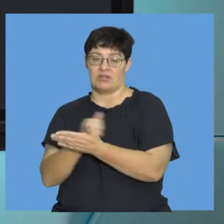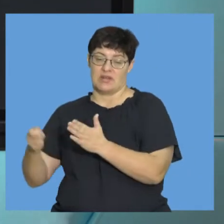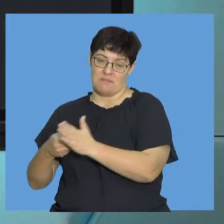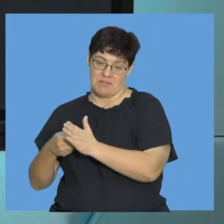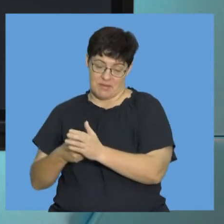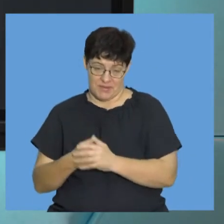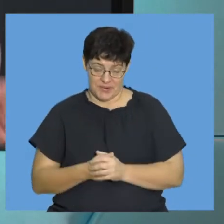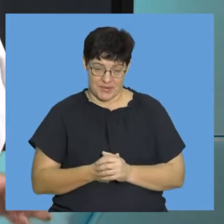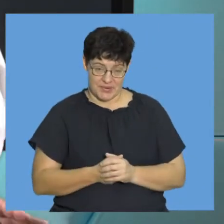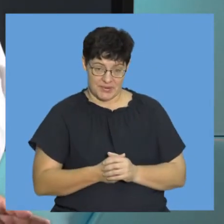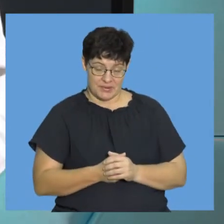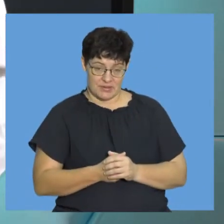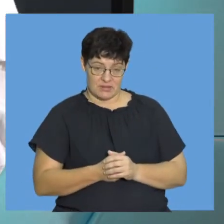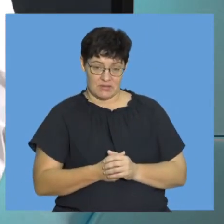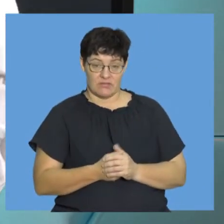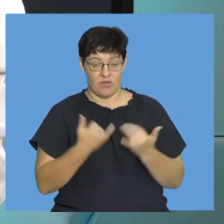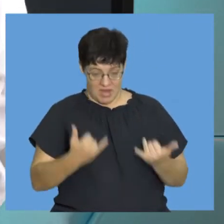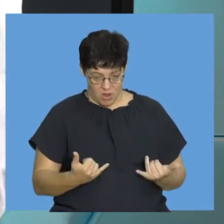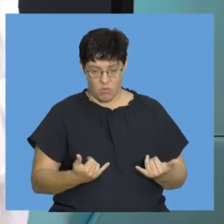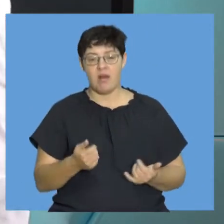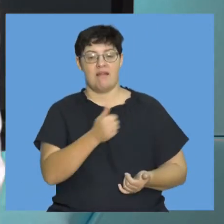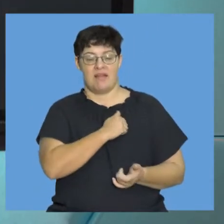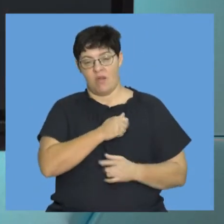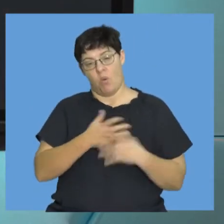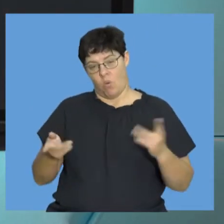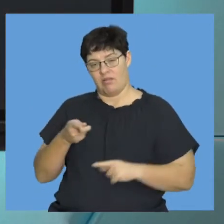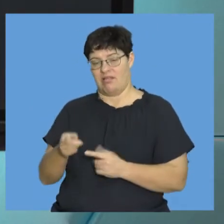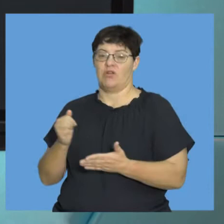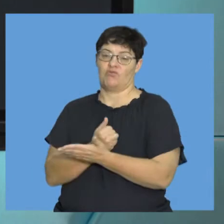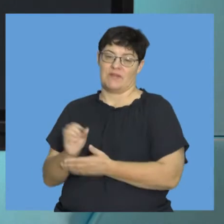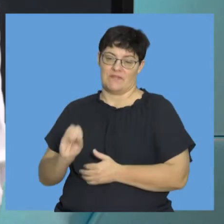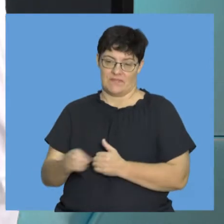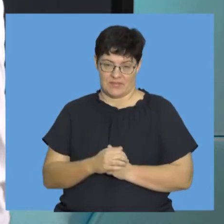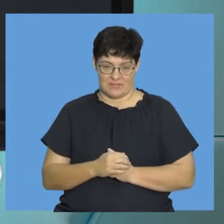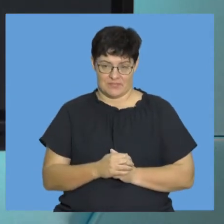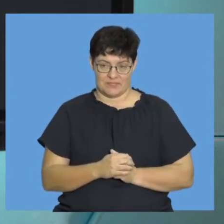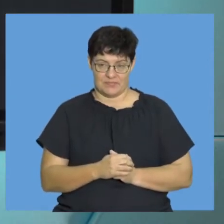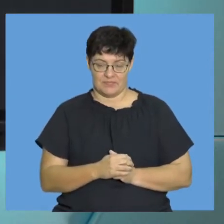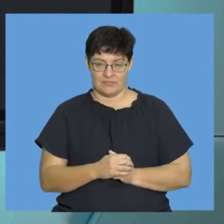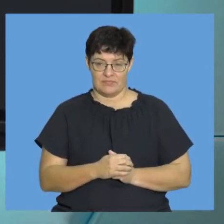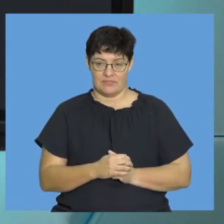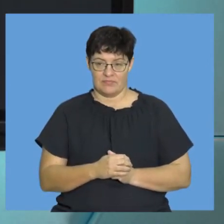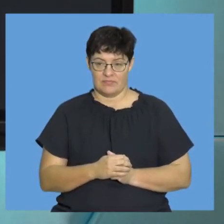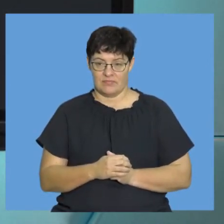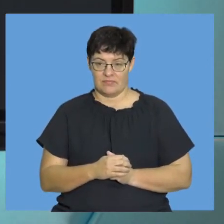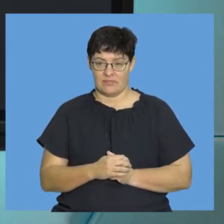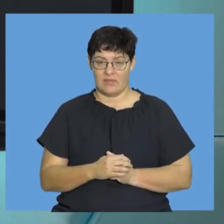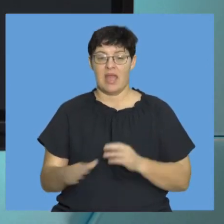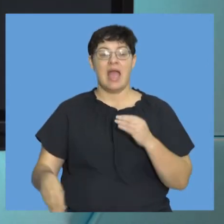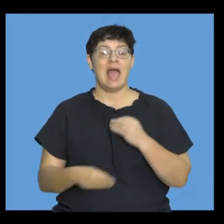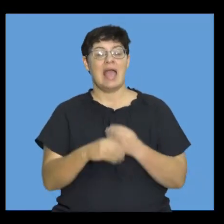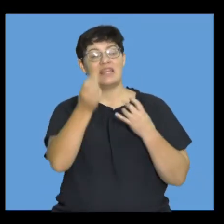our example, all purchases are on credit. Okay, so we've got that one there. In our additional information, we were